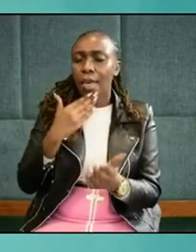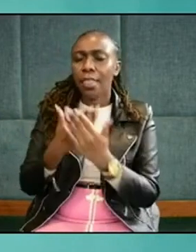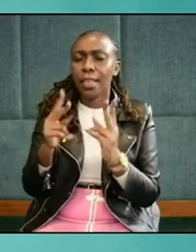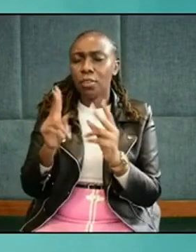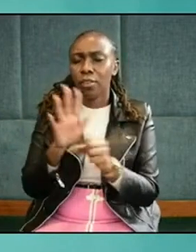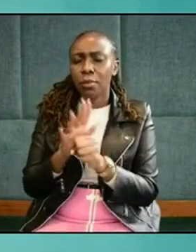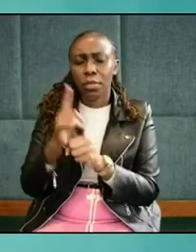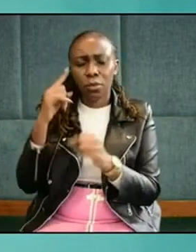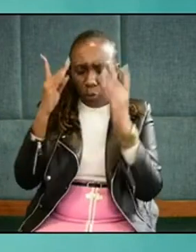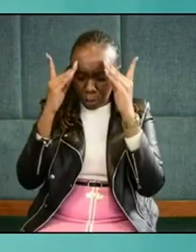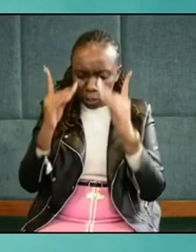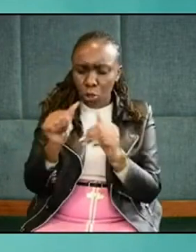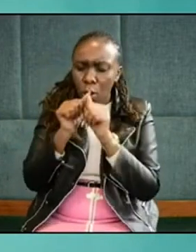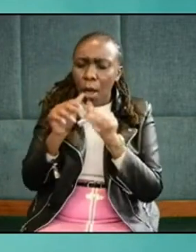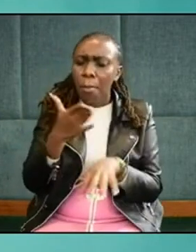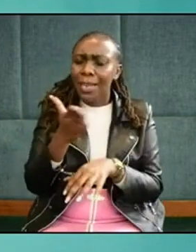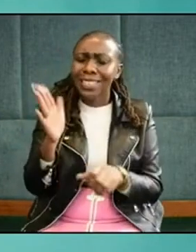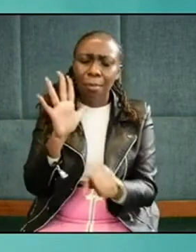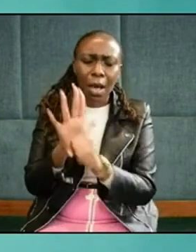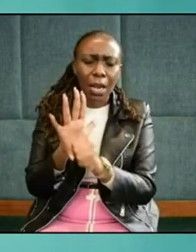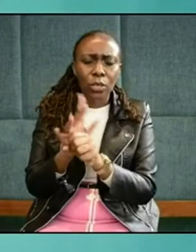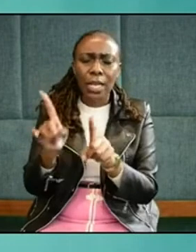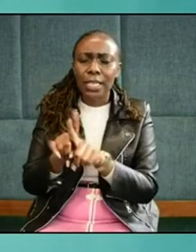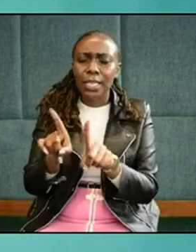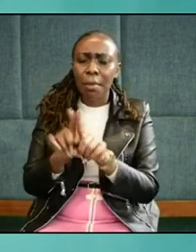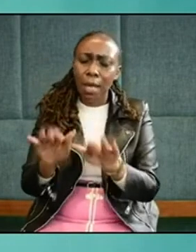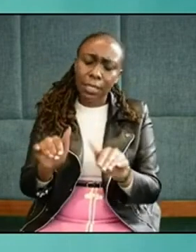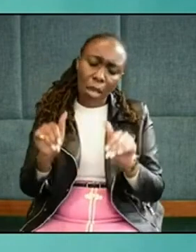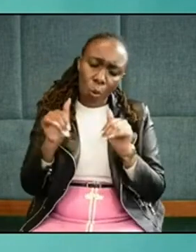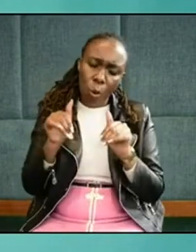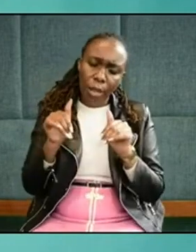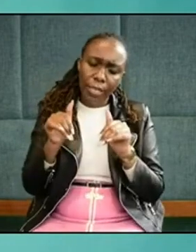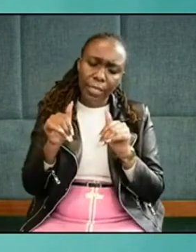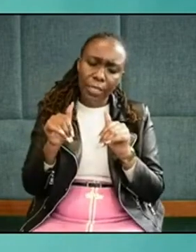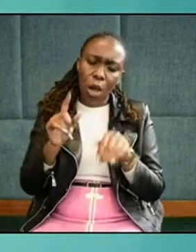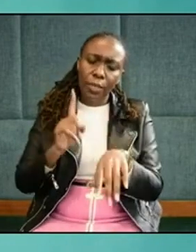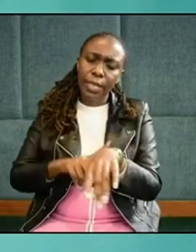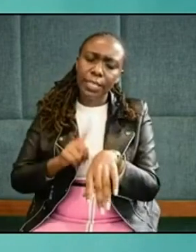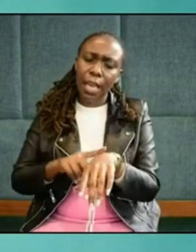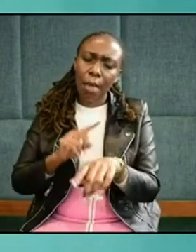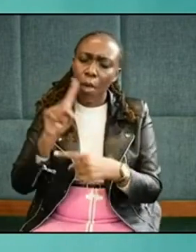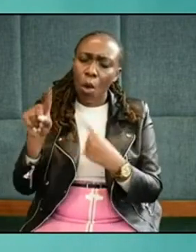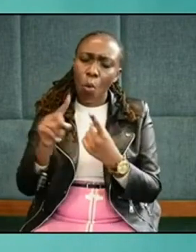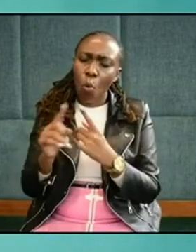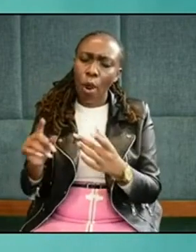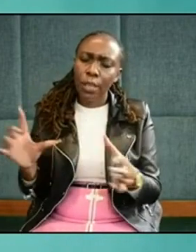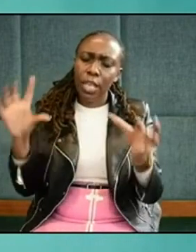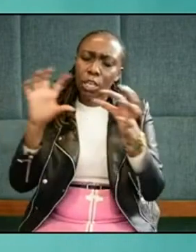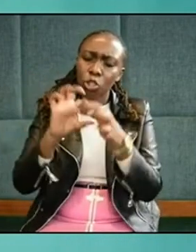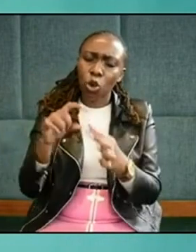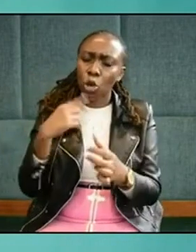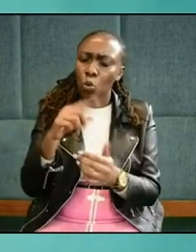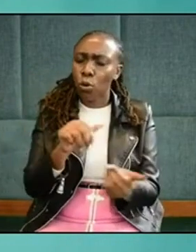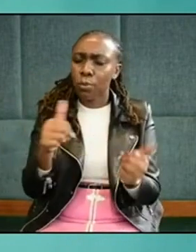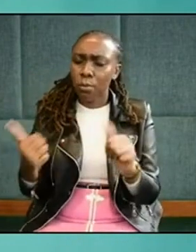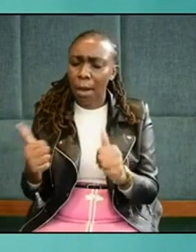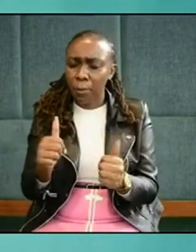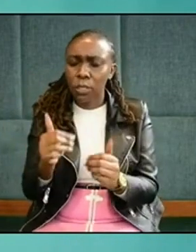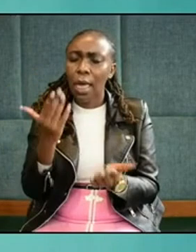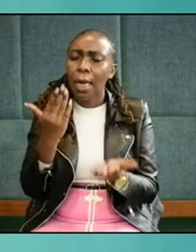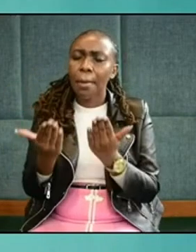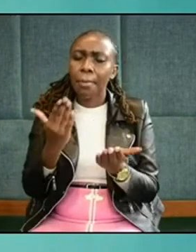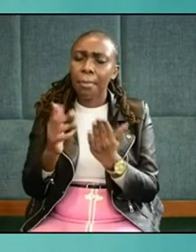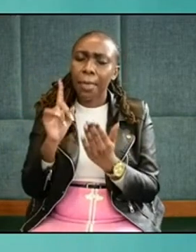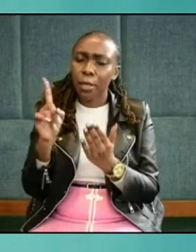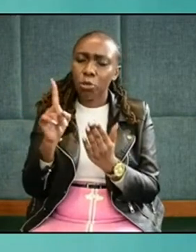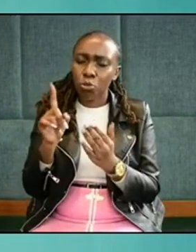much for this decision. Bless them abundantly, even as they wait upon that time when they will join those who will be baptized. May you keep